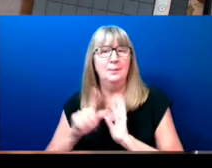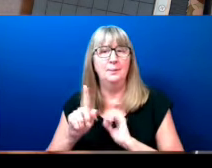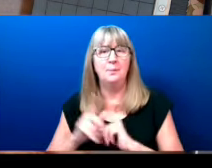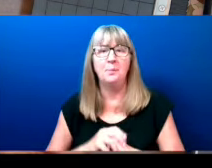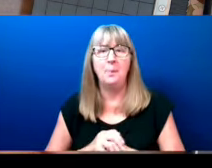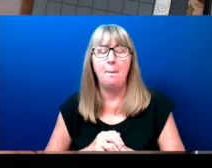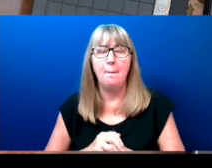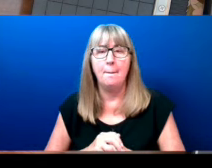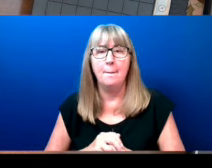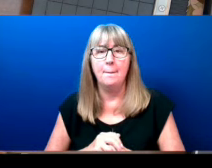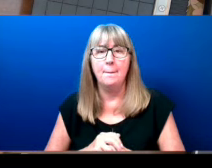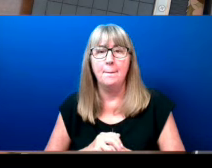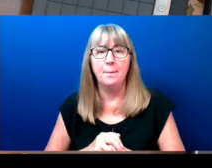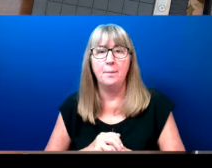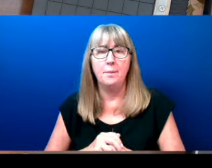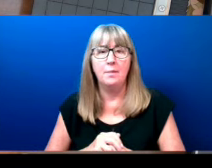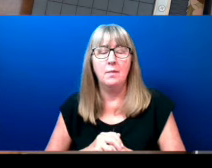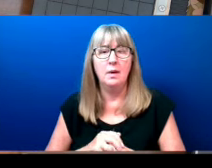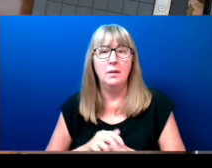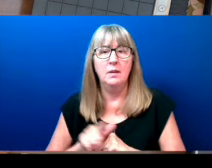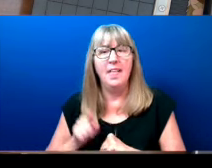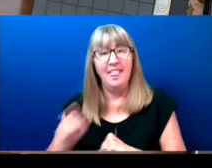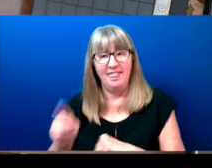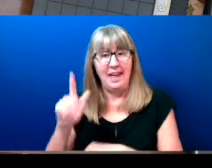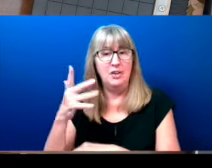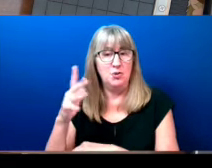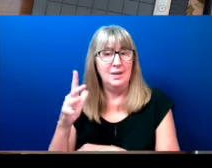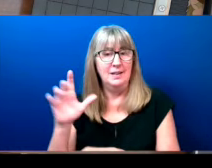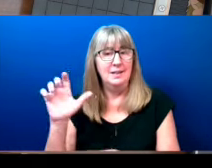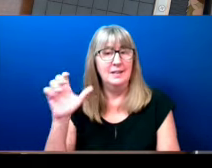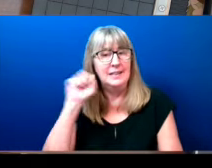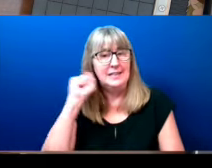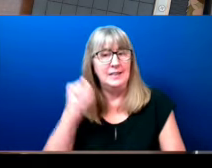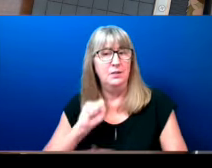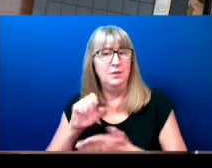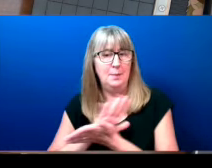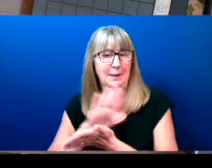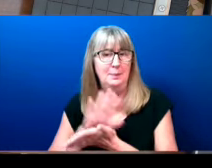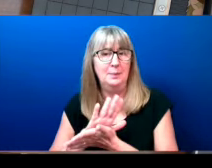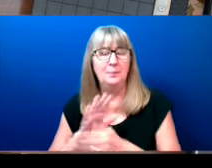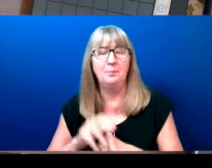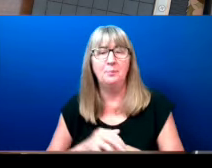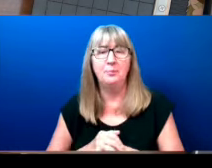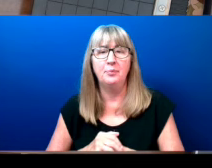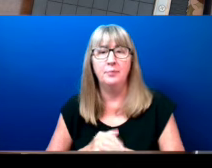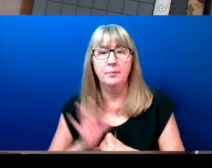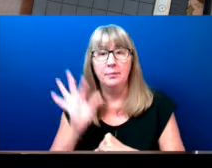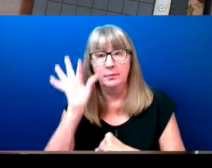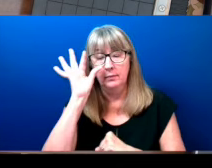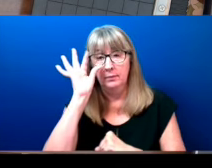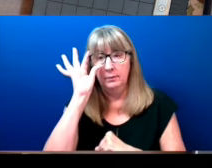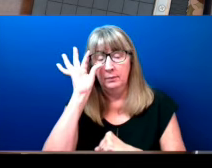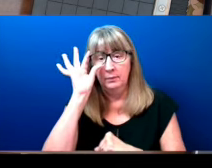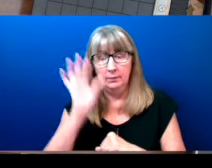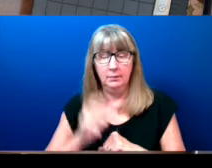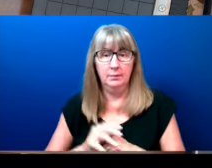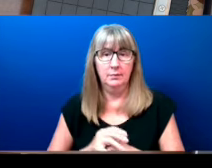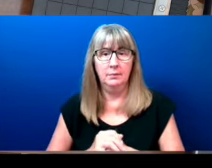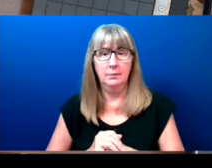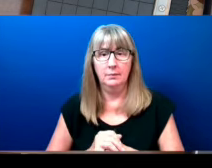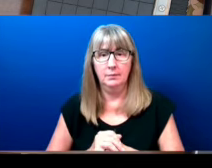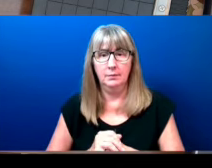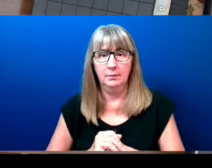I grabbed this die. This is just on that silver shiny paper that I was using. And I grabbed,